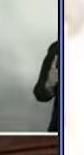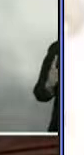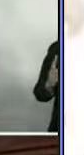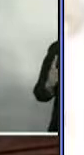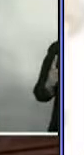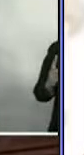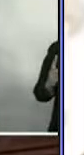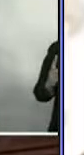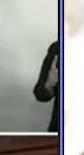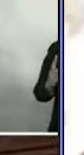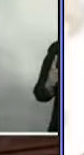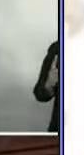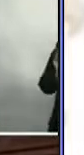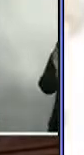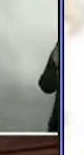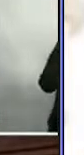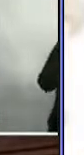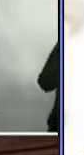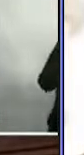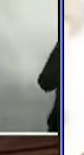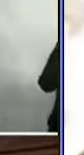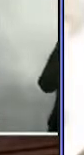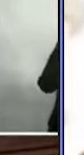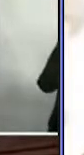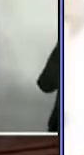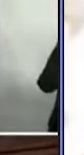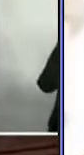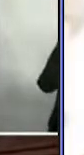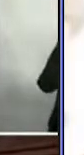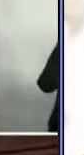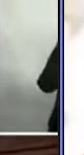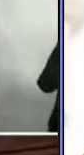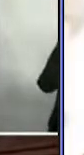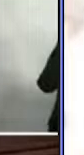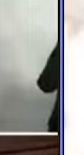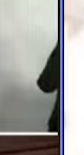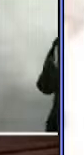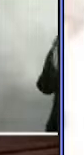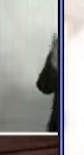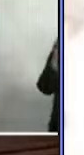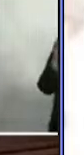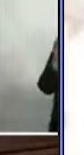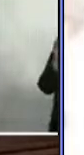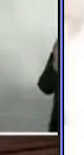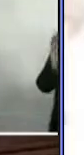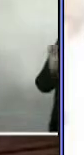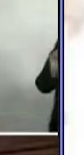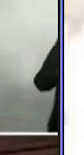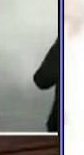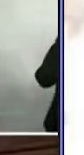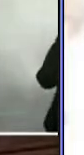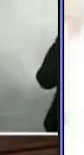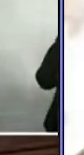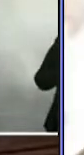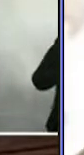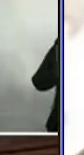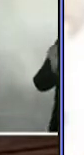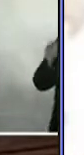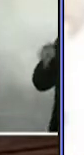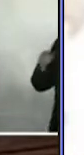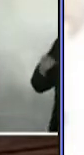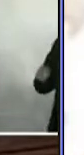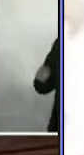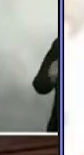feat. Obviously, we want all departments to have clean audits, but I think that we are moving